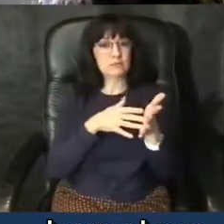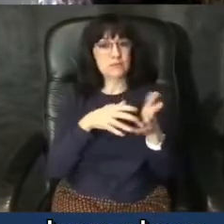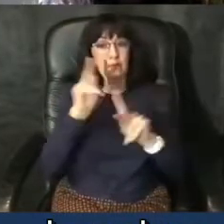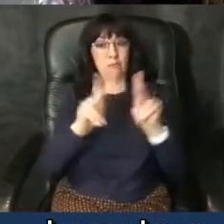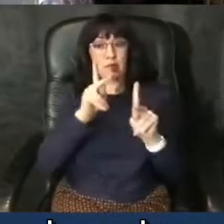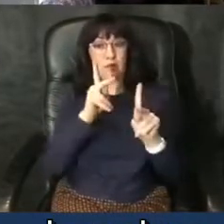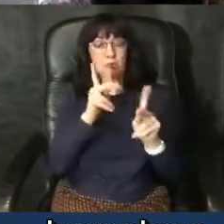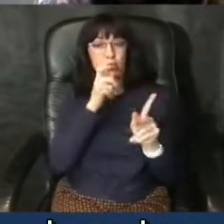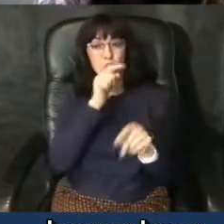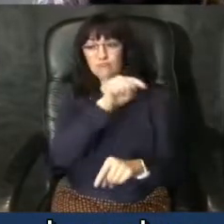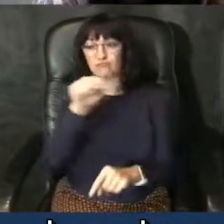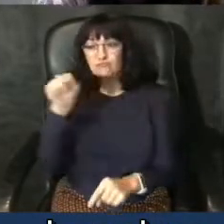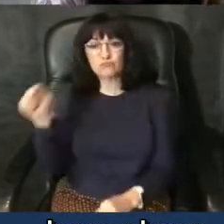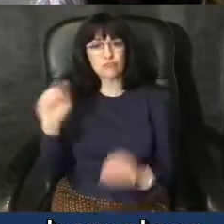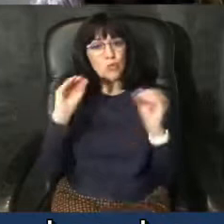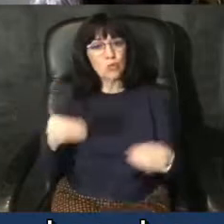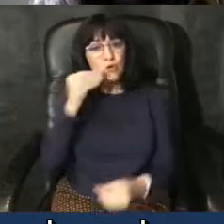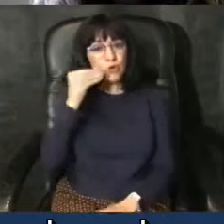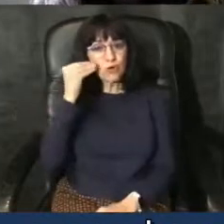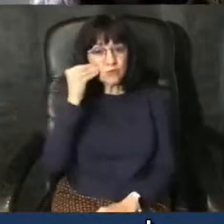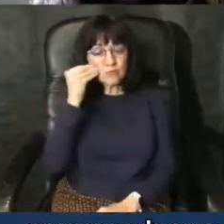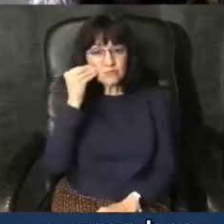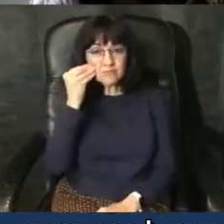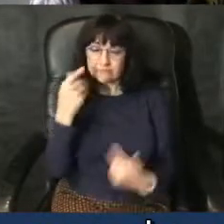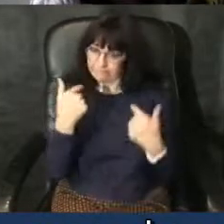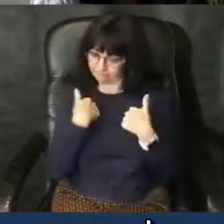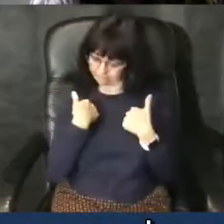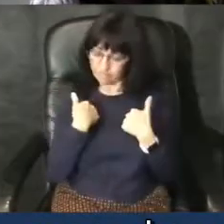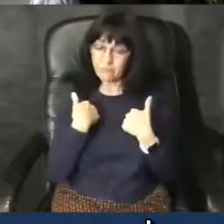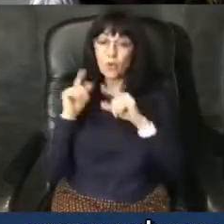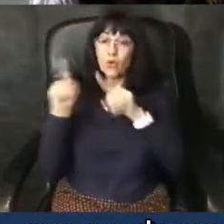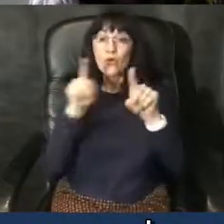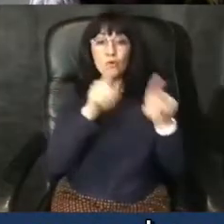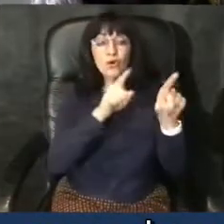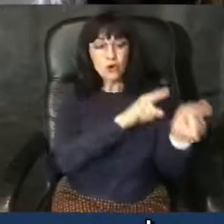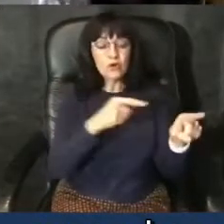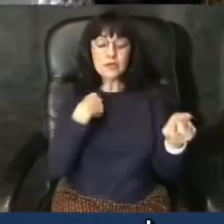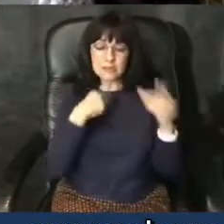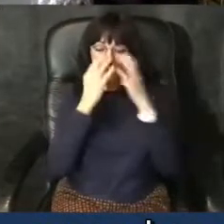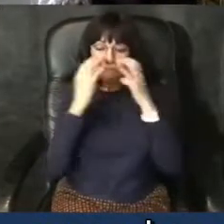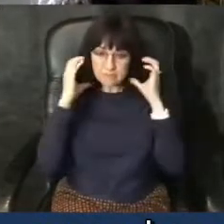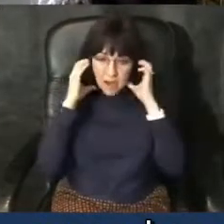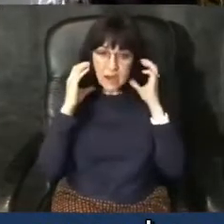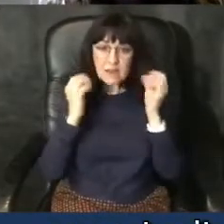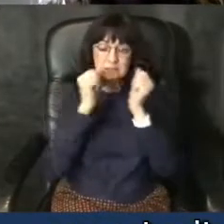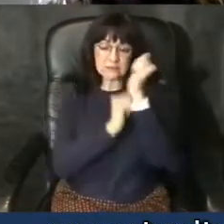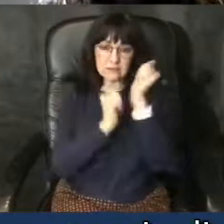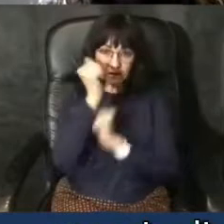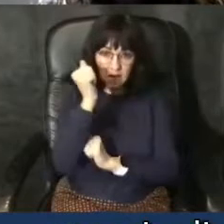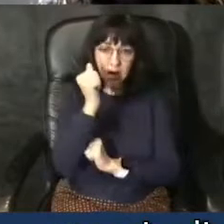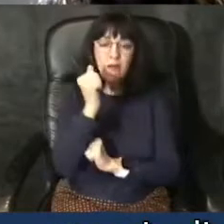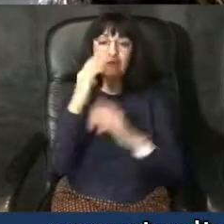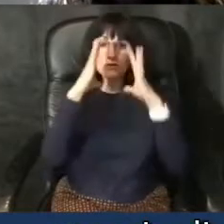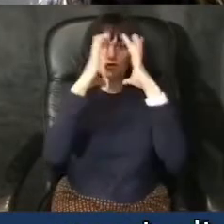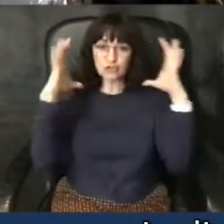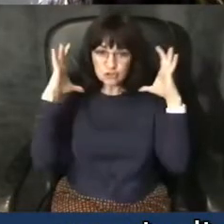you, wearing my PPE, which I carry everywhere, my mask and gloves and shield, I've had the opportunity